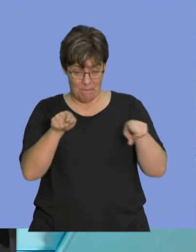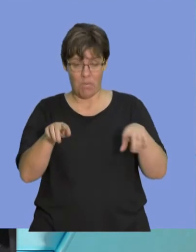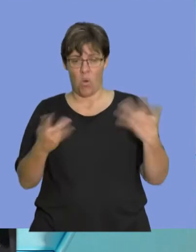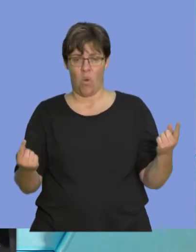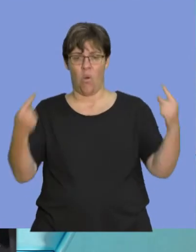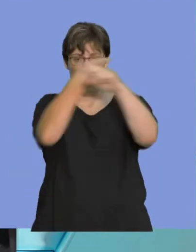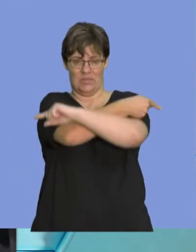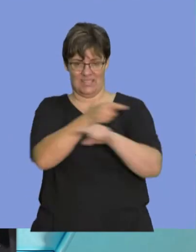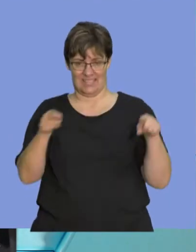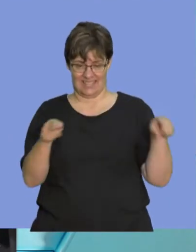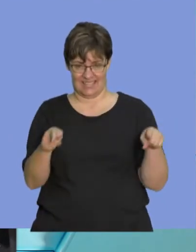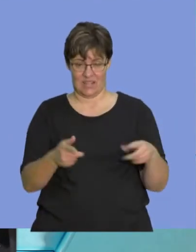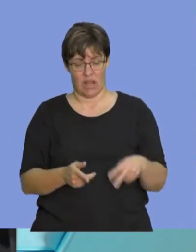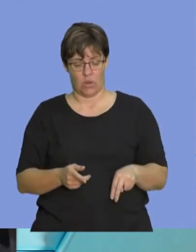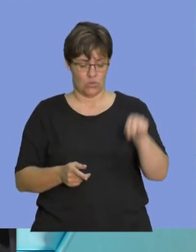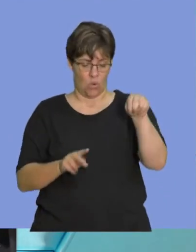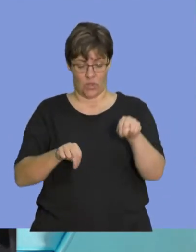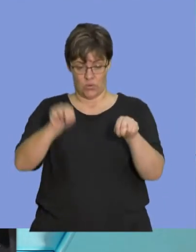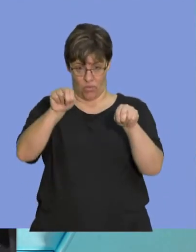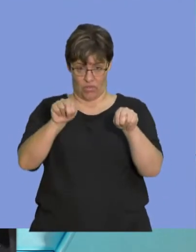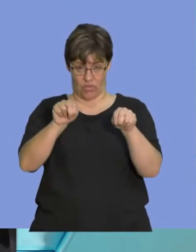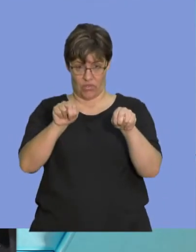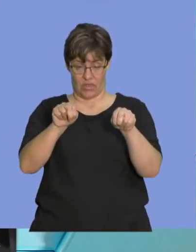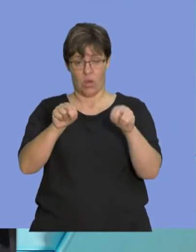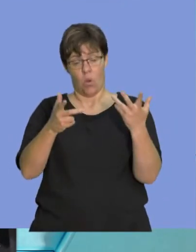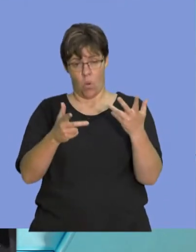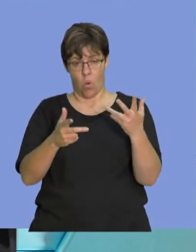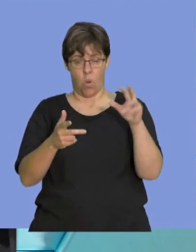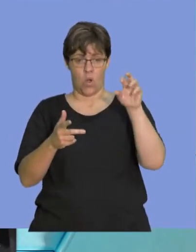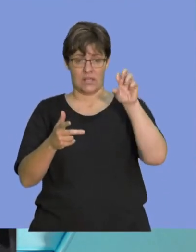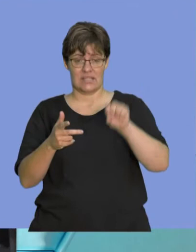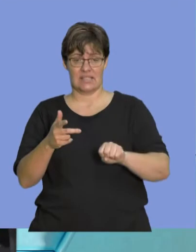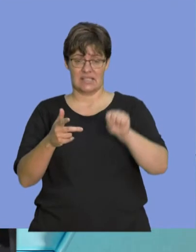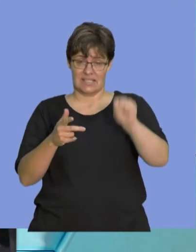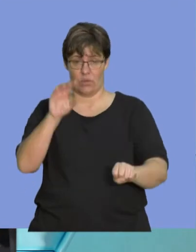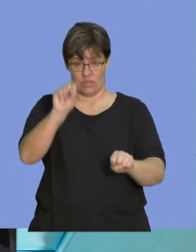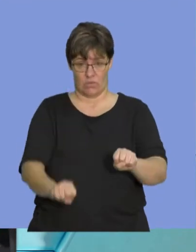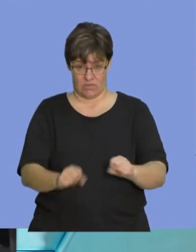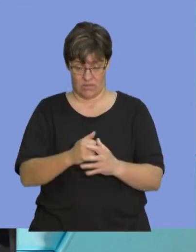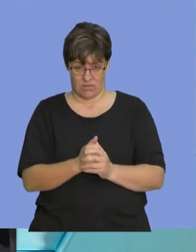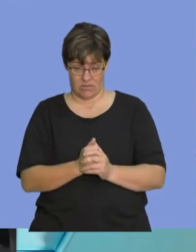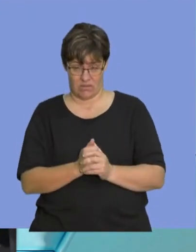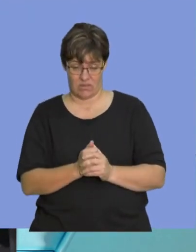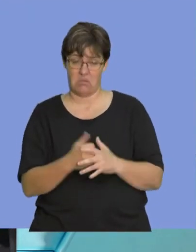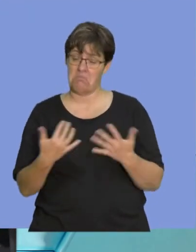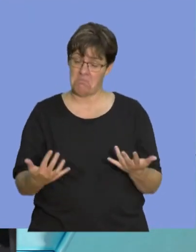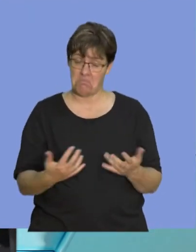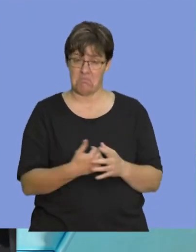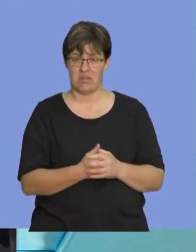Remember, when we say like, it can be north and north or south and south, okay? And if it's a case